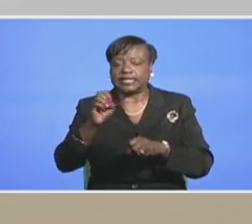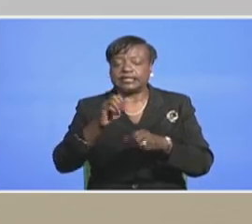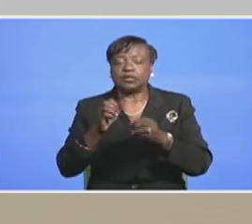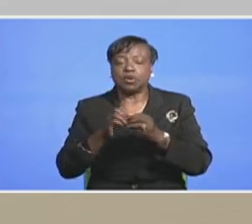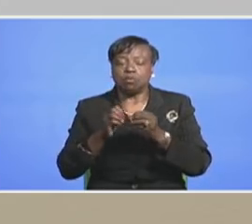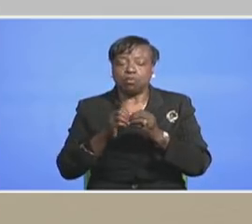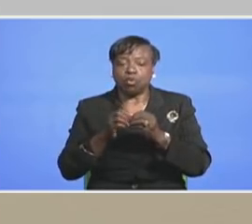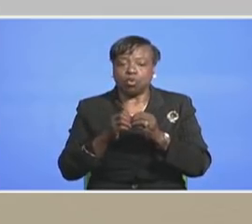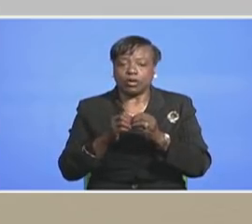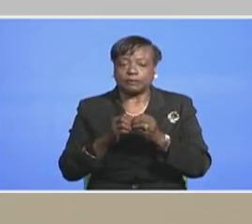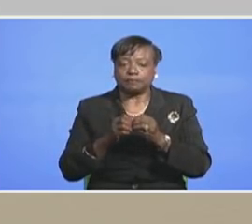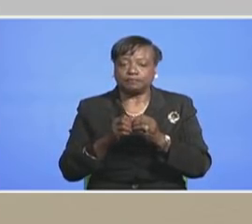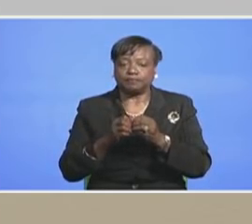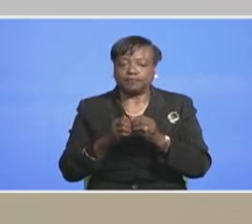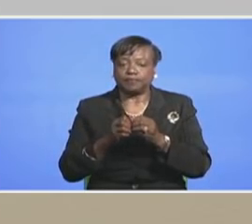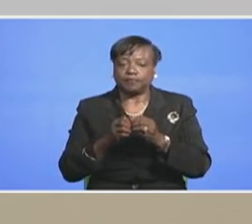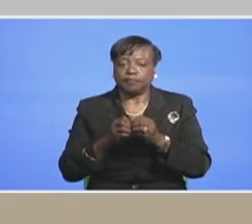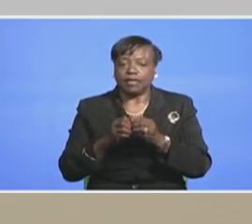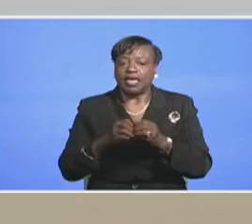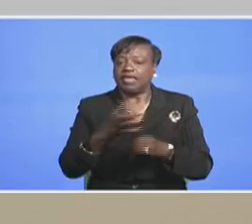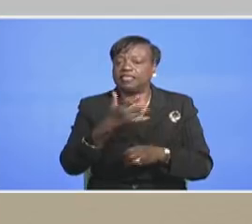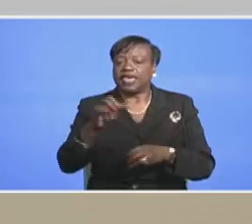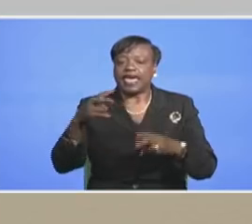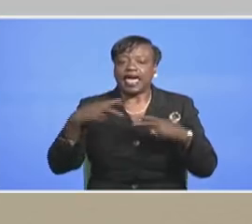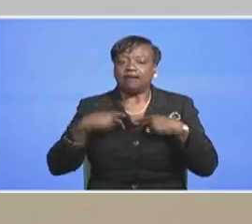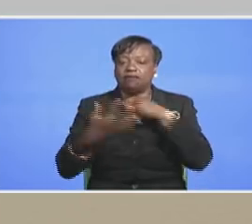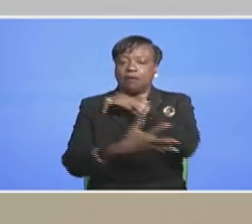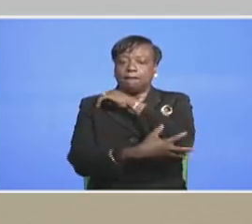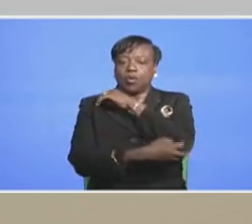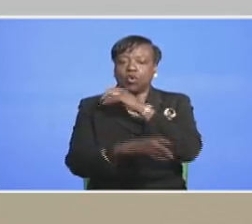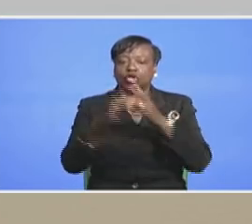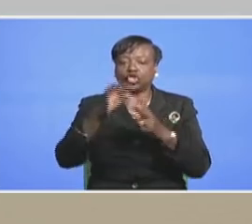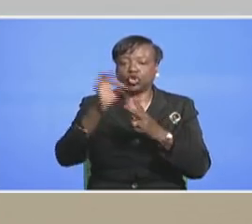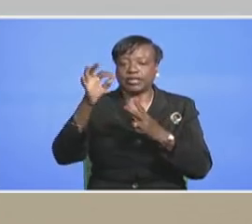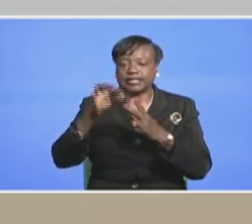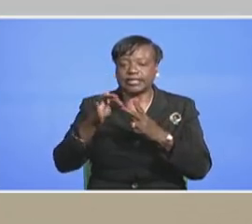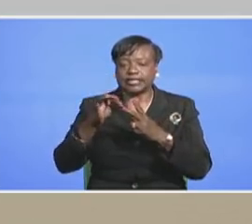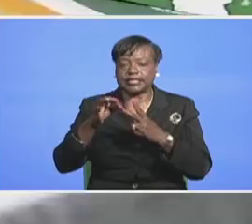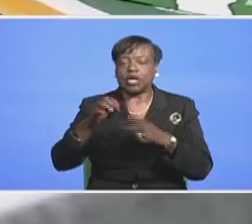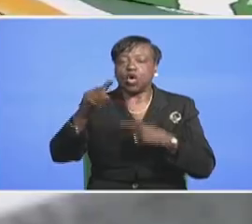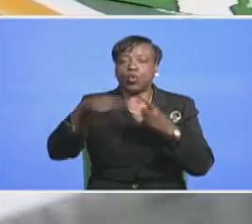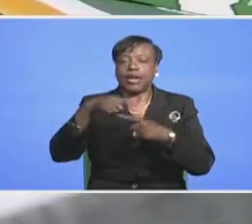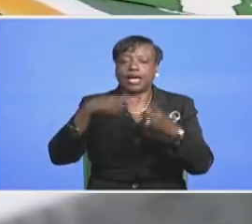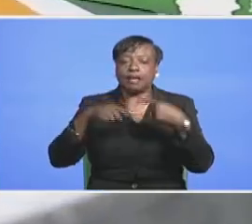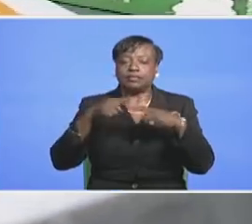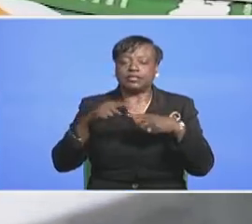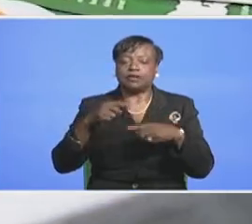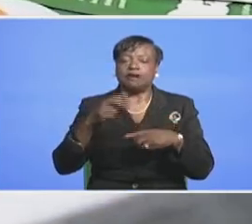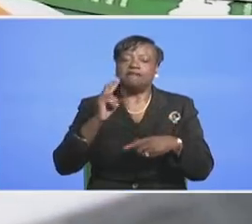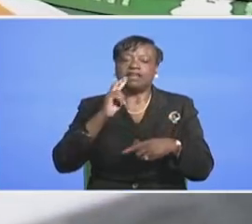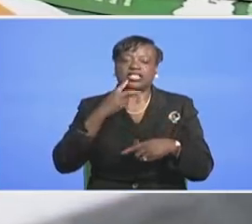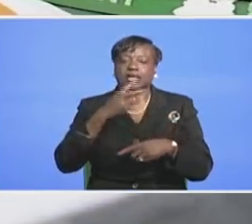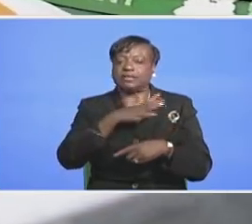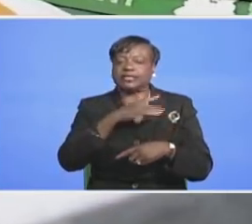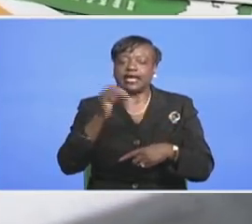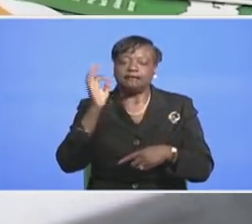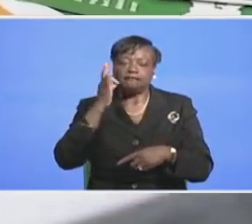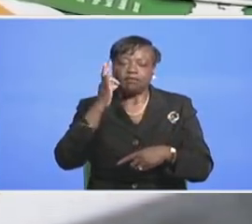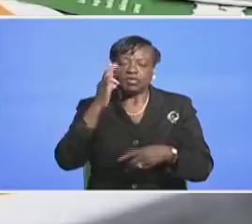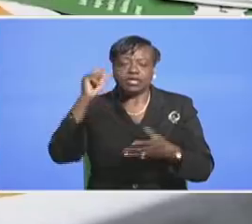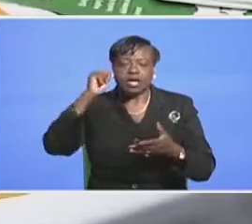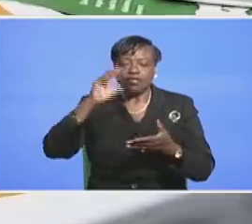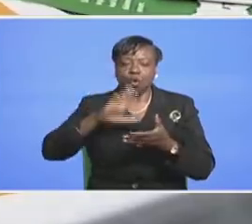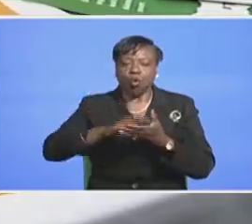sedentary, and they had poor choices when it came to vegetables and fruits. Wife of the Prime Minister, Patricia